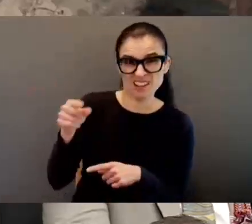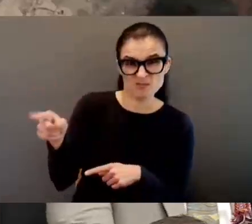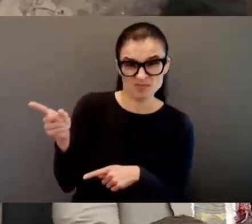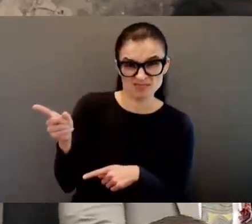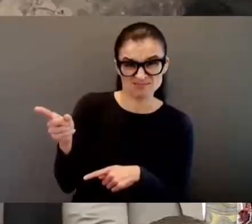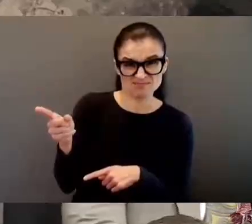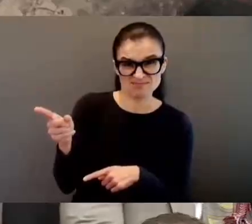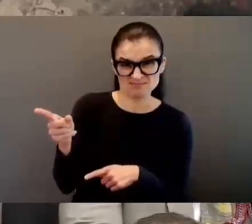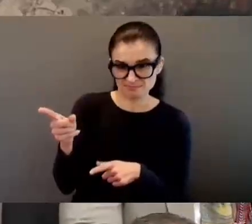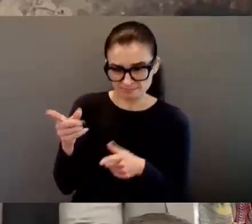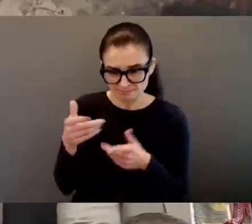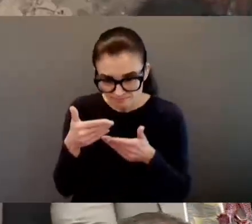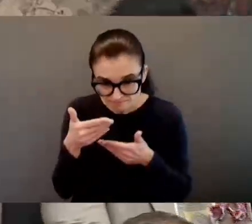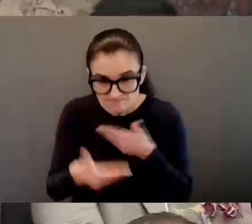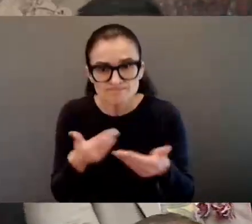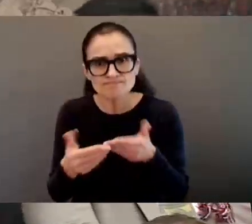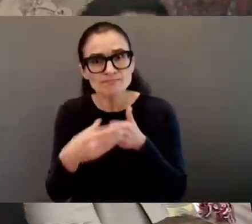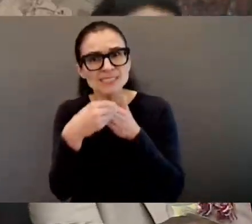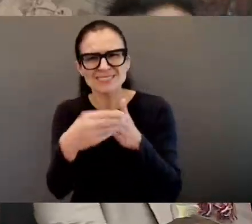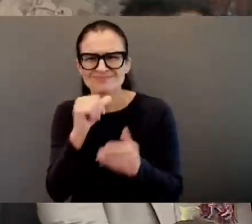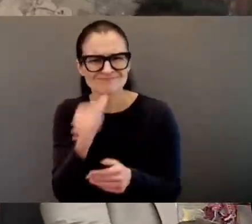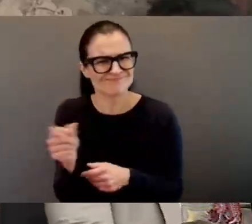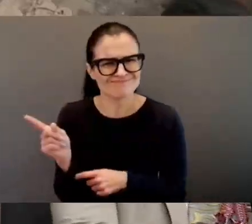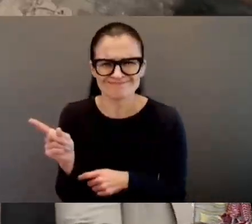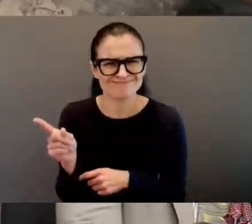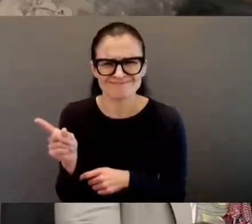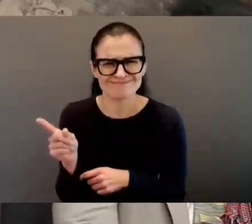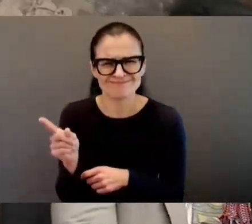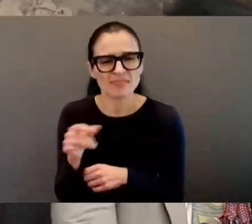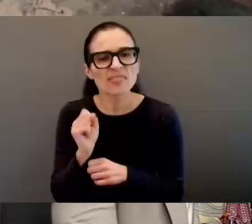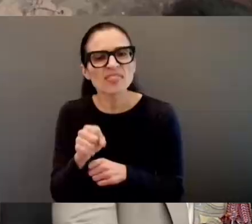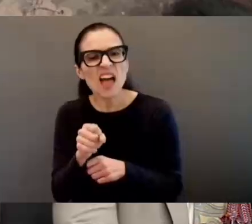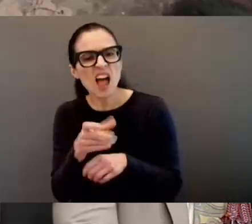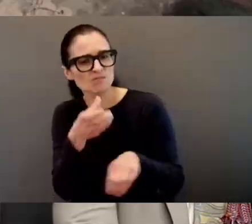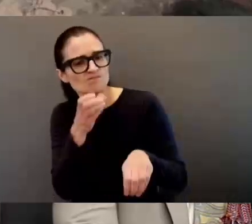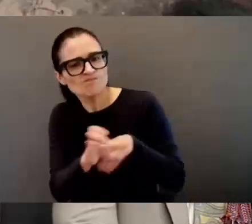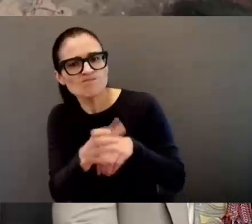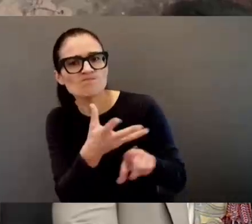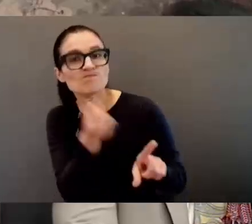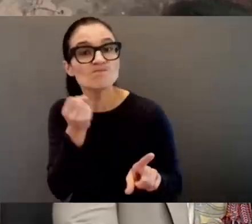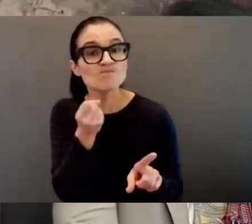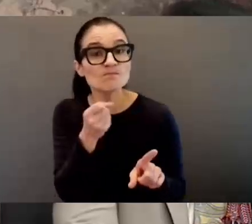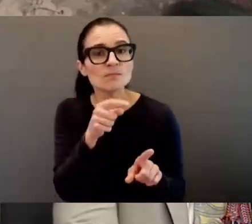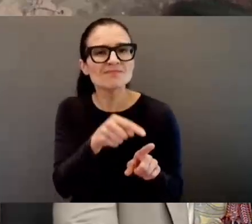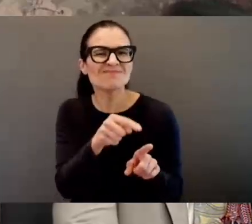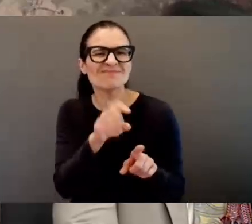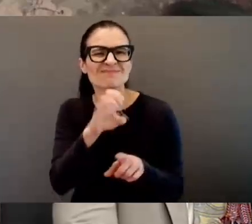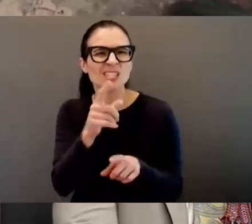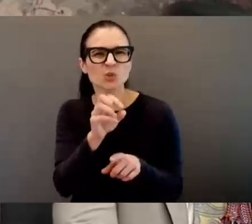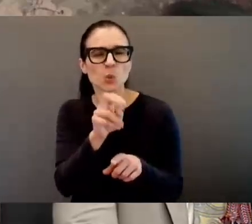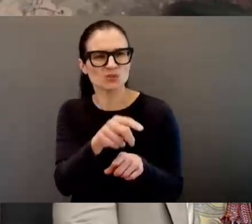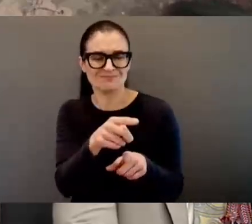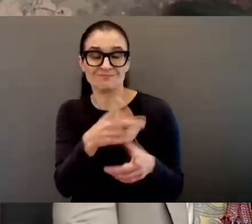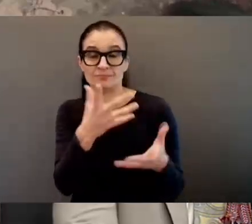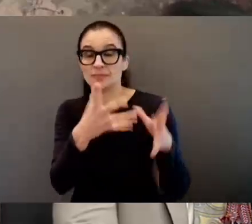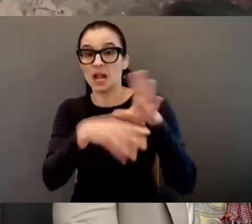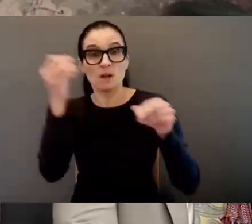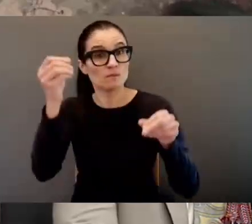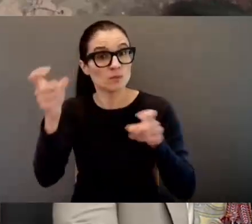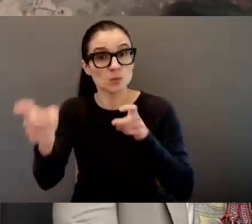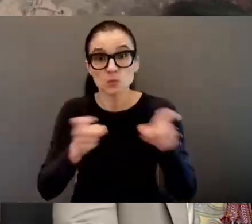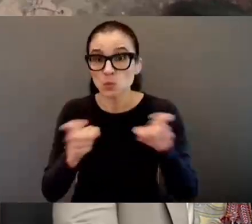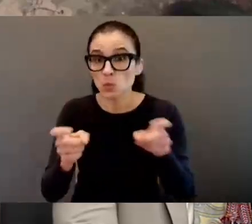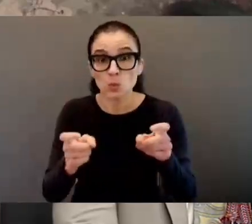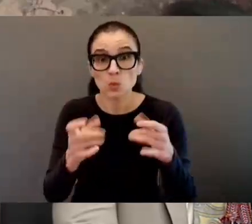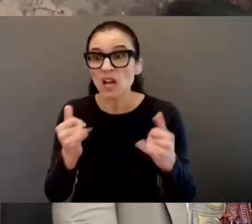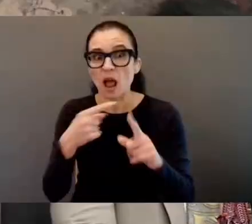control. Lawyers are now being targeted. And if lawyers are being targeted, it's important to know whether judges and